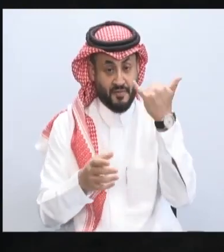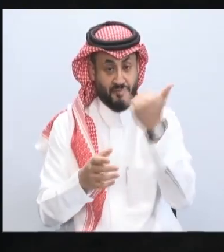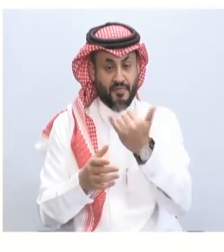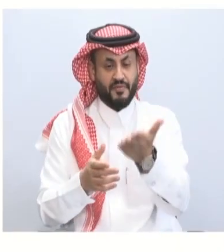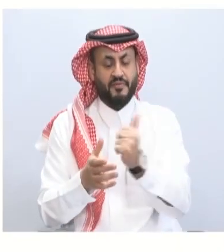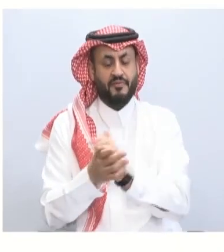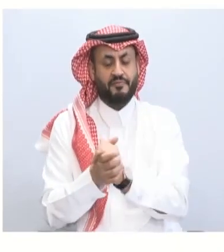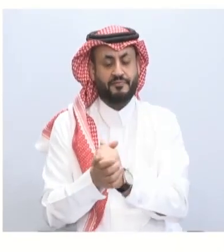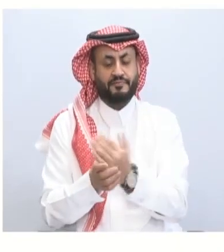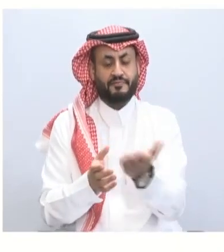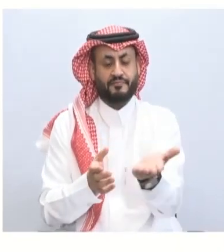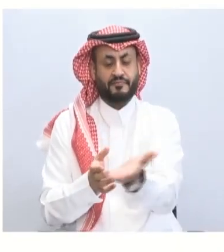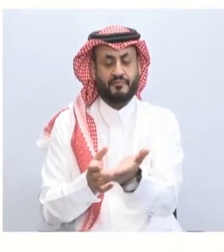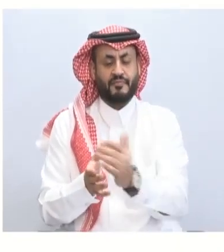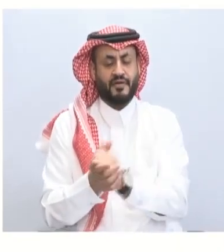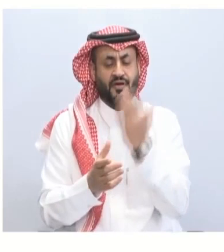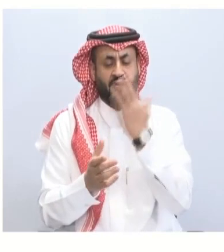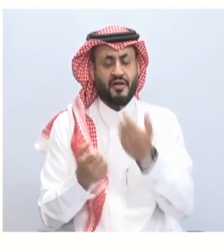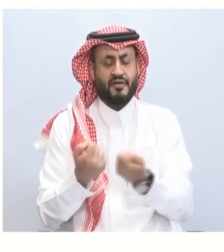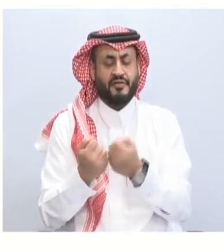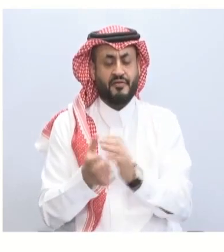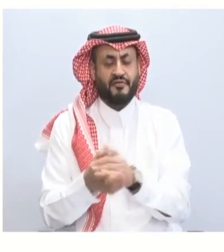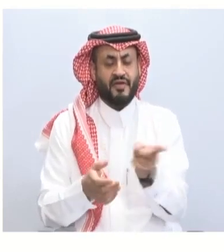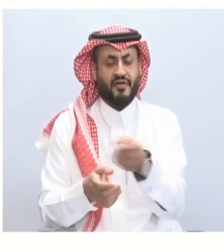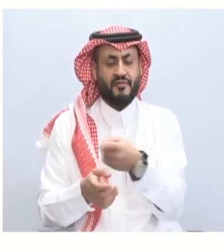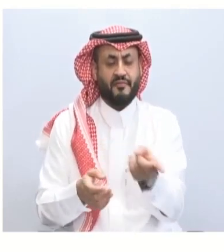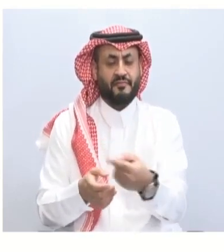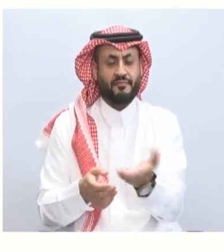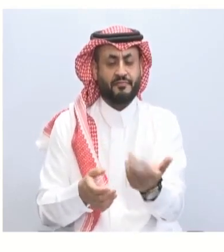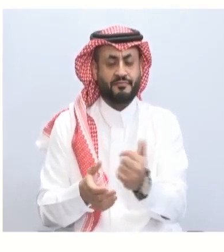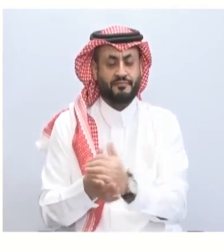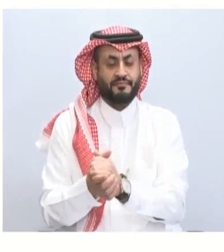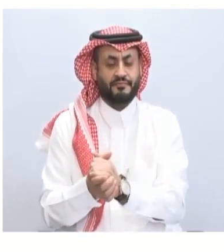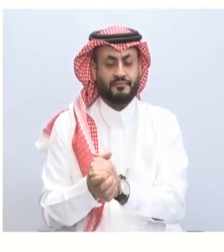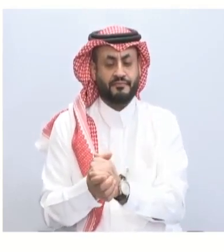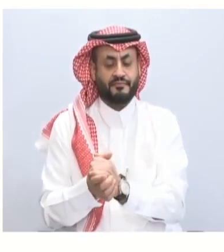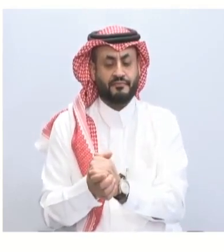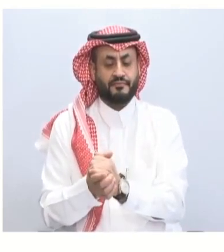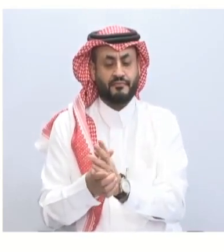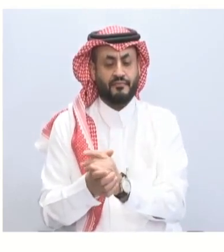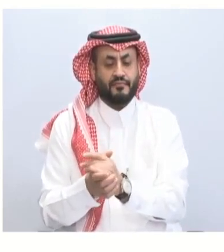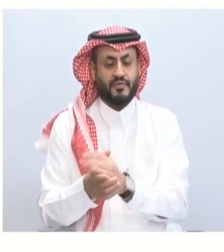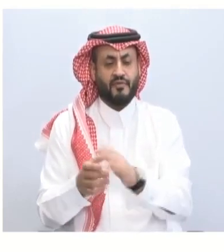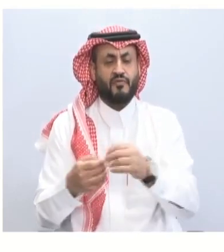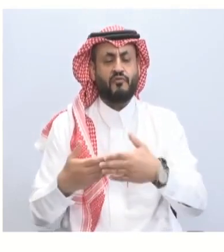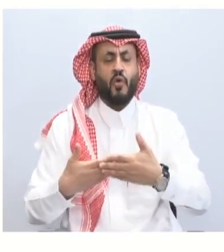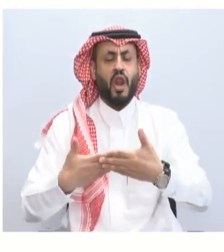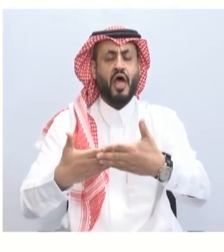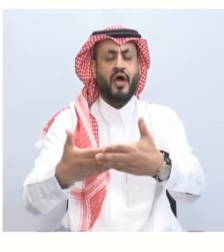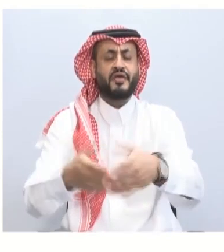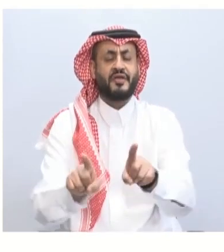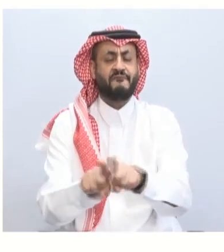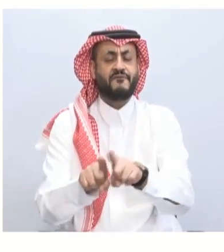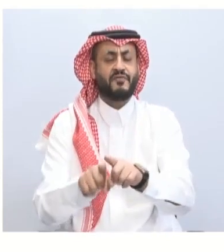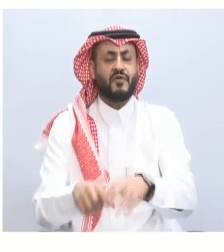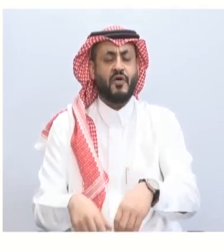that we have here. So let's just read together the underlined part. The formation of lasting friendships among